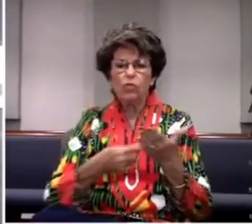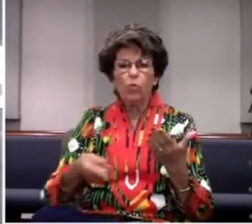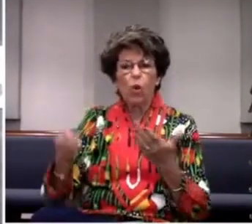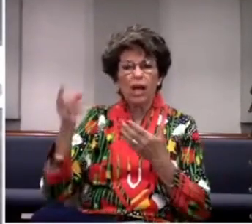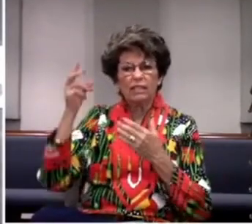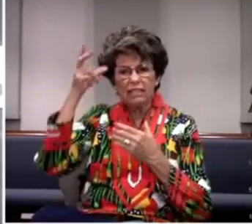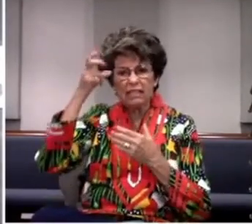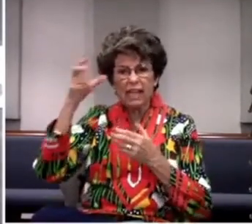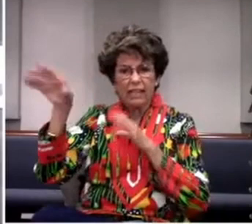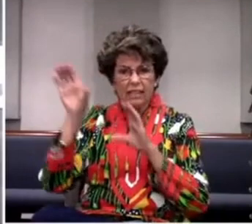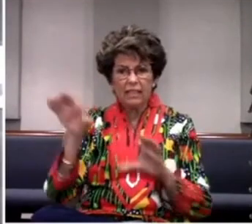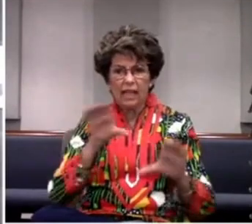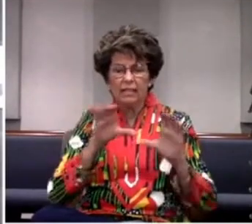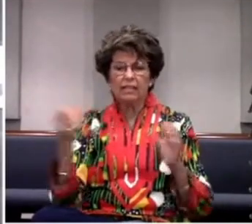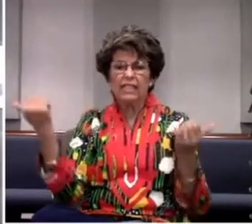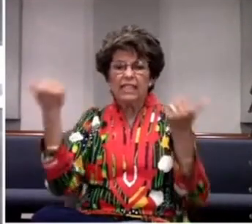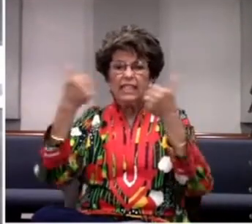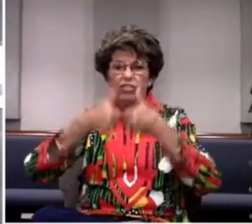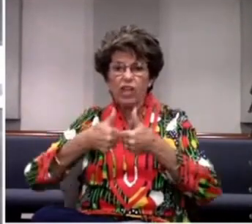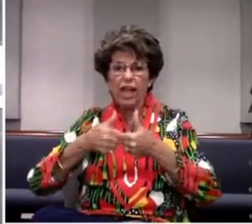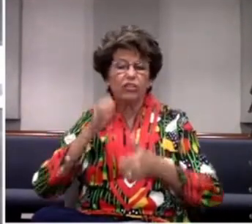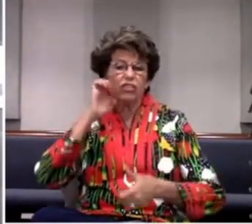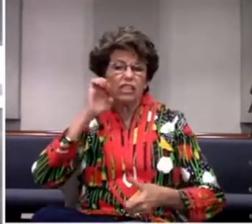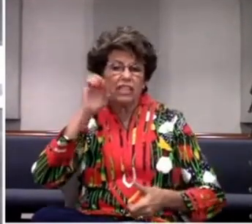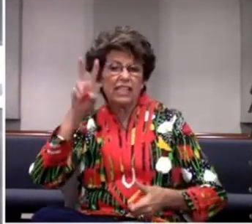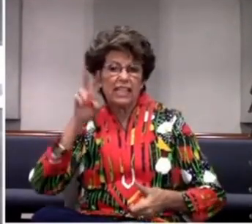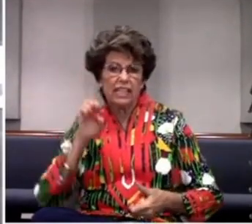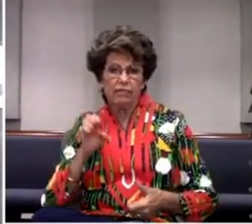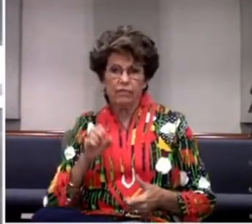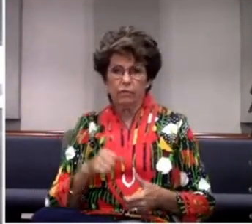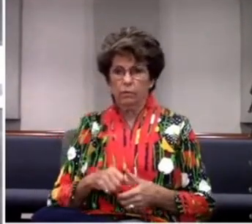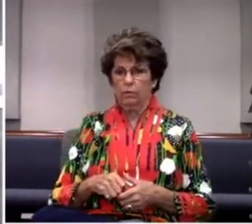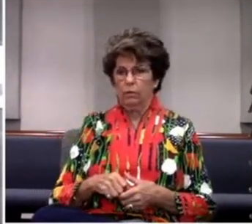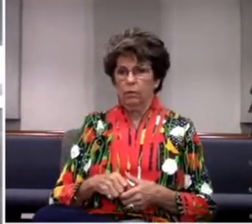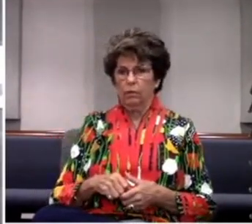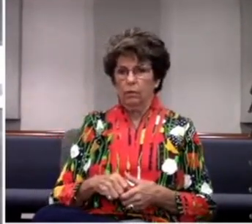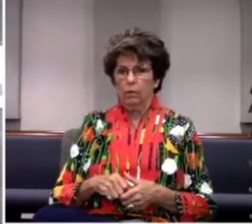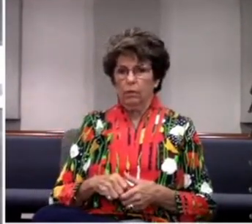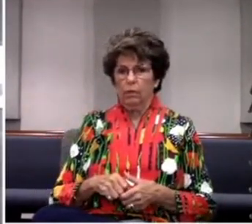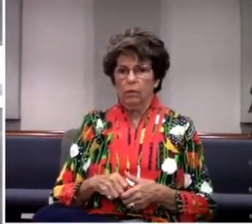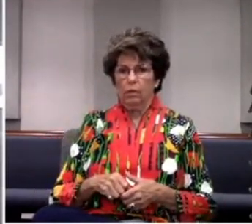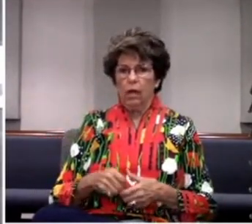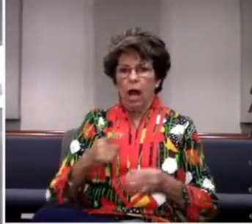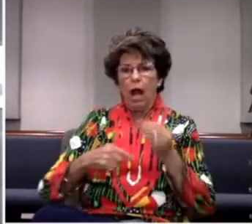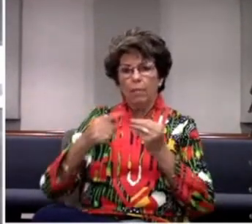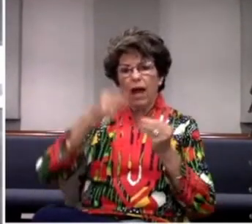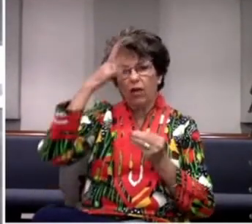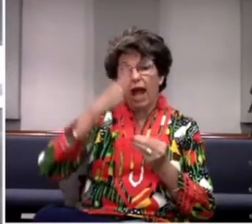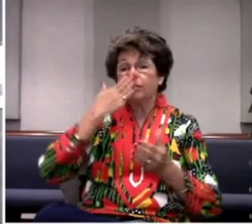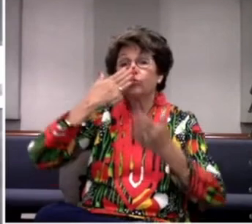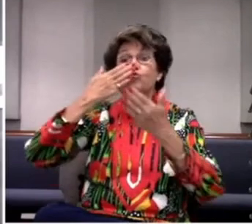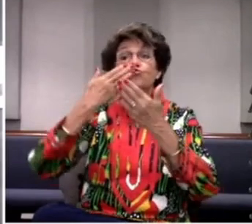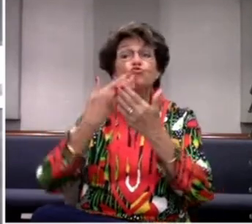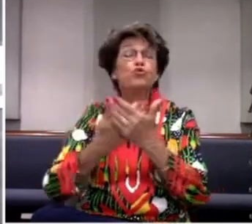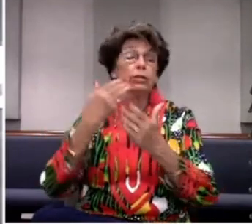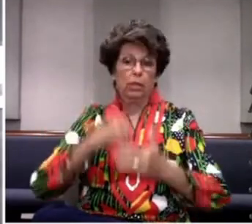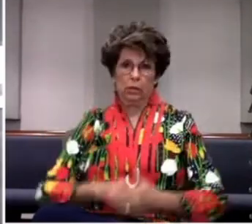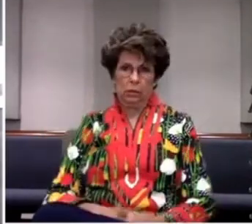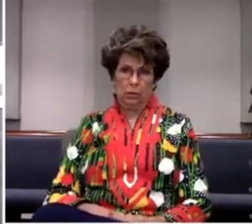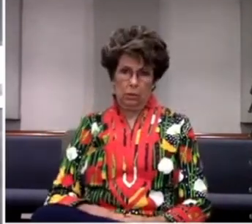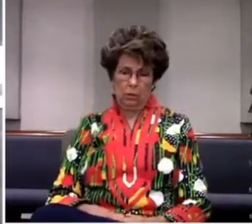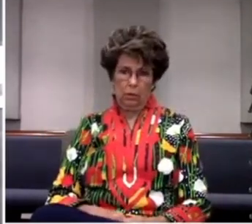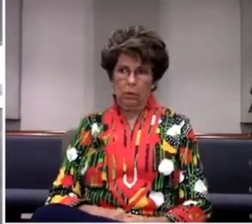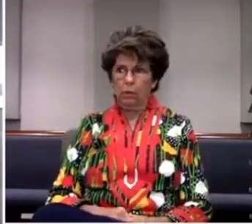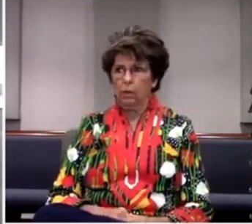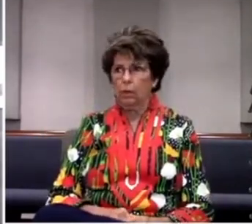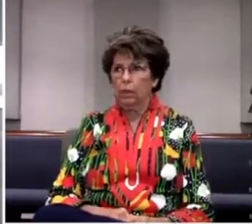He challenges Eve specifically as to the goodness of God. He challenges her. Look in verse number